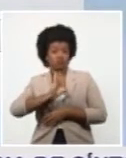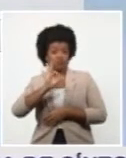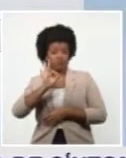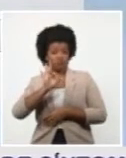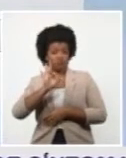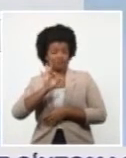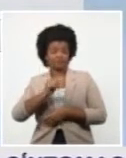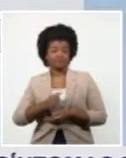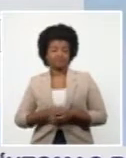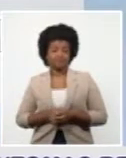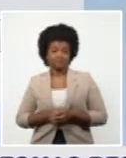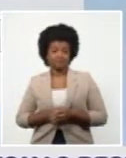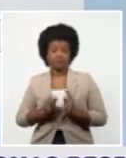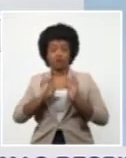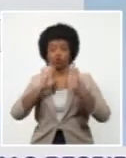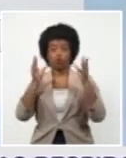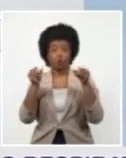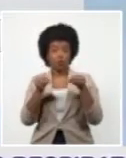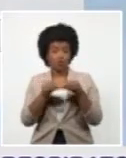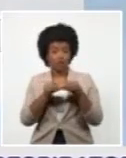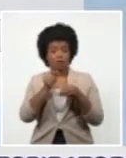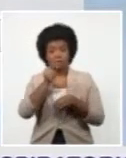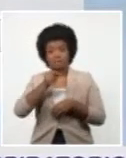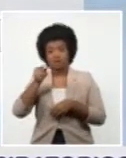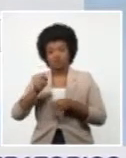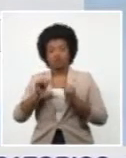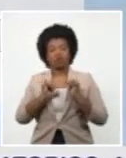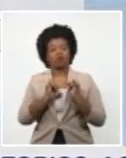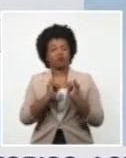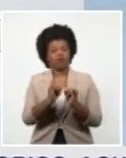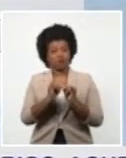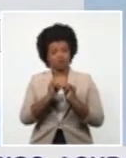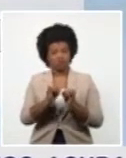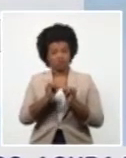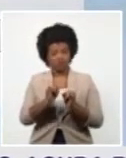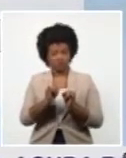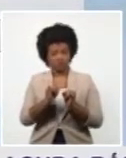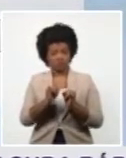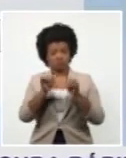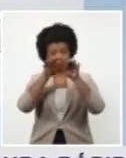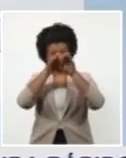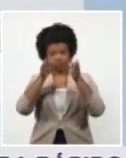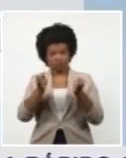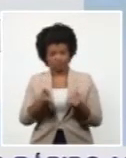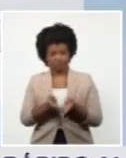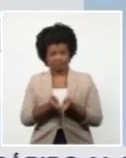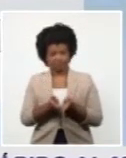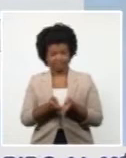3,019,104 confirmed cases in our region, and that represents